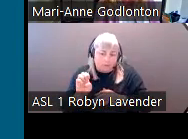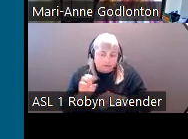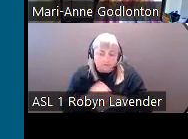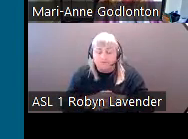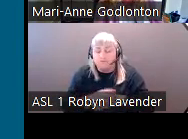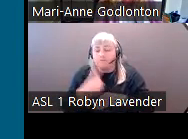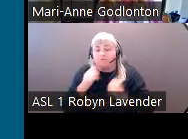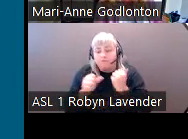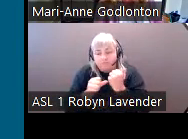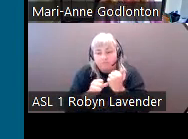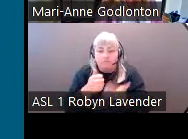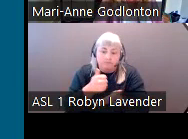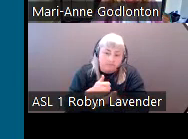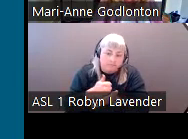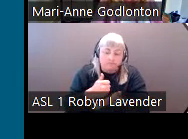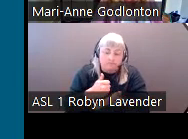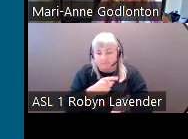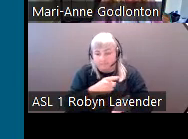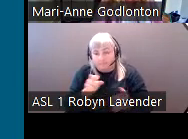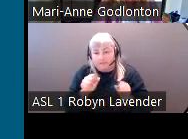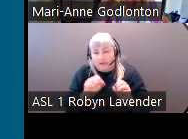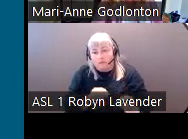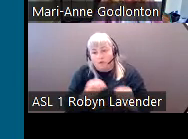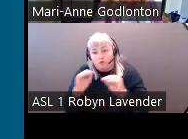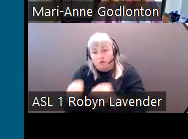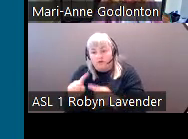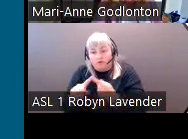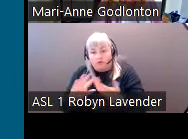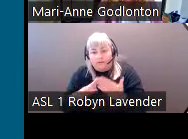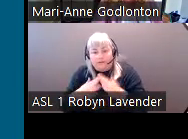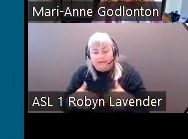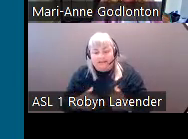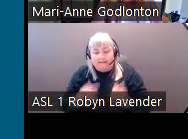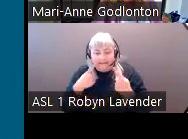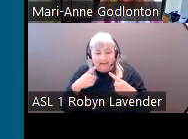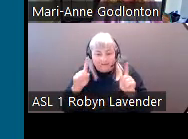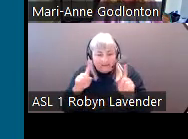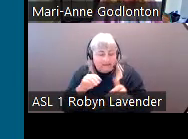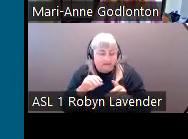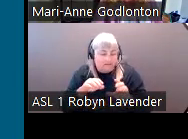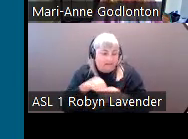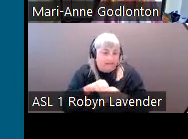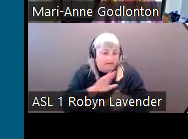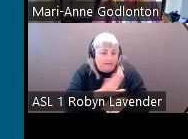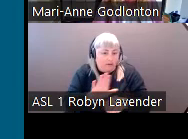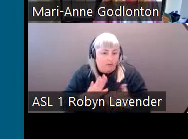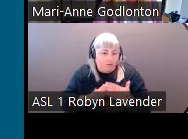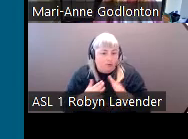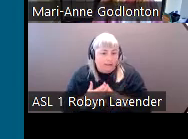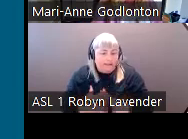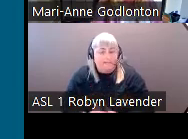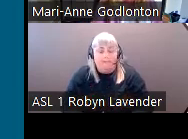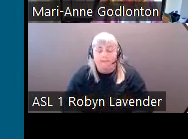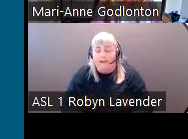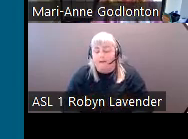assistance and help so that they can move out into the community and live successfully in the community. So we have weekly